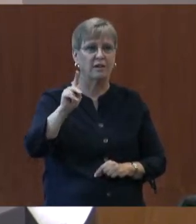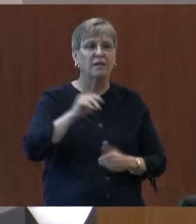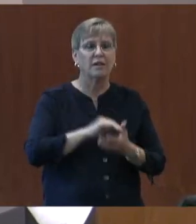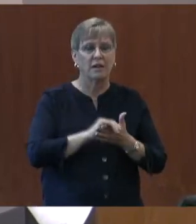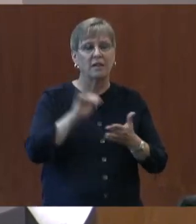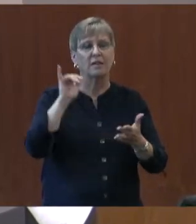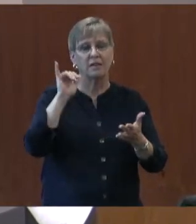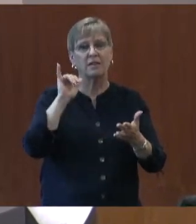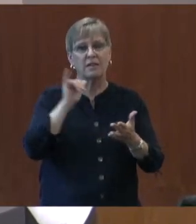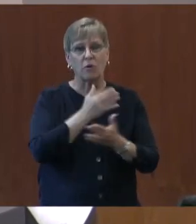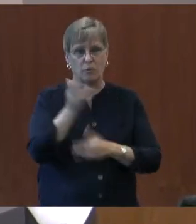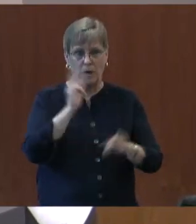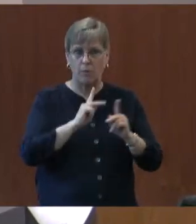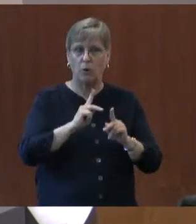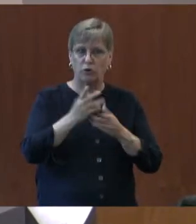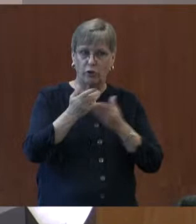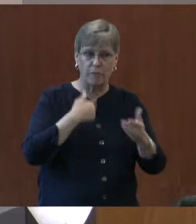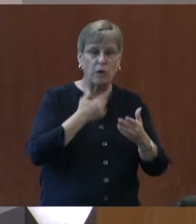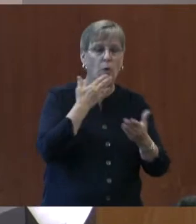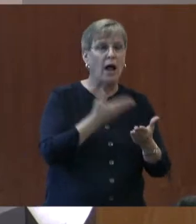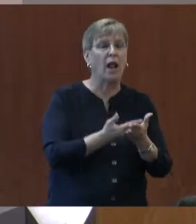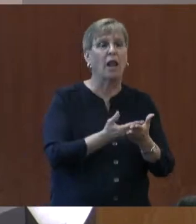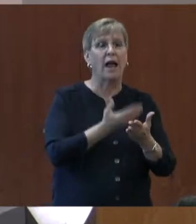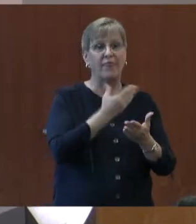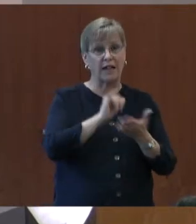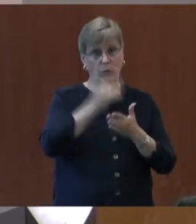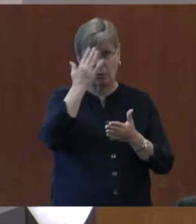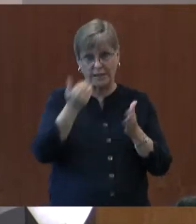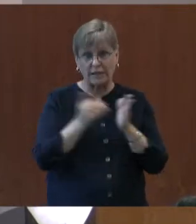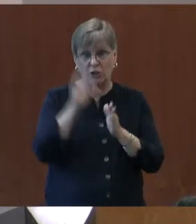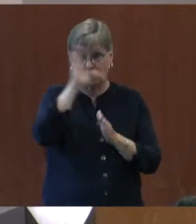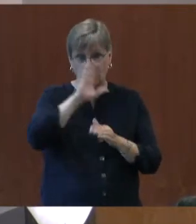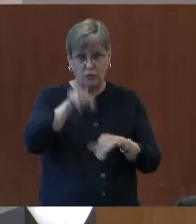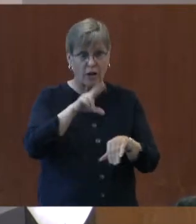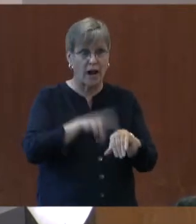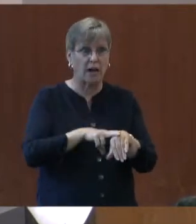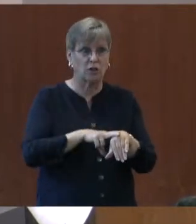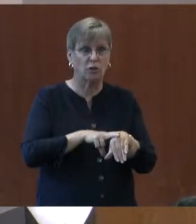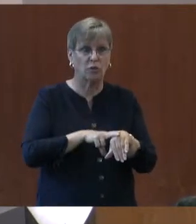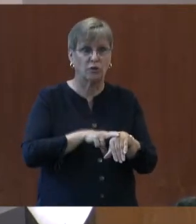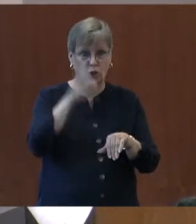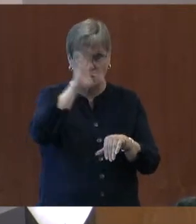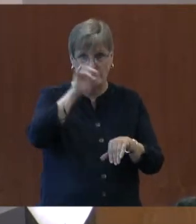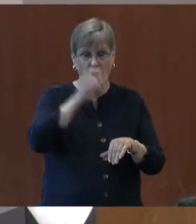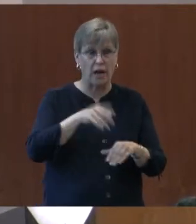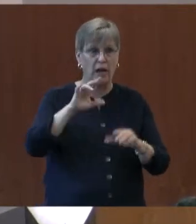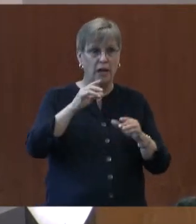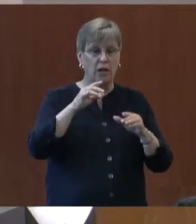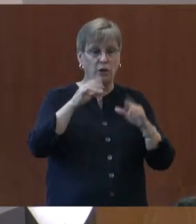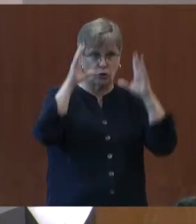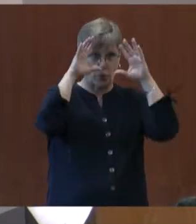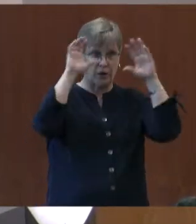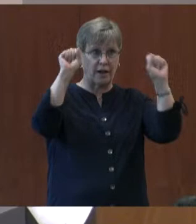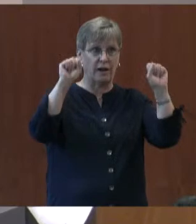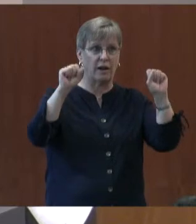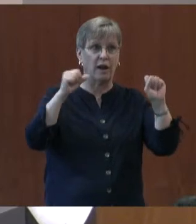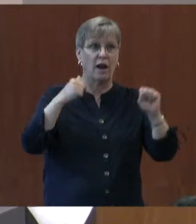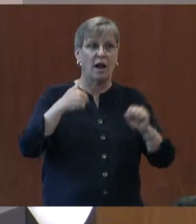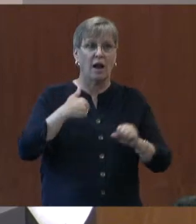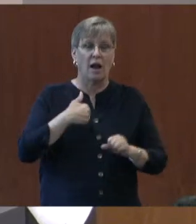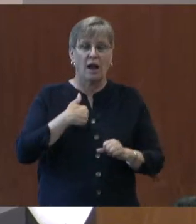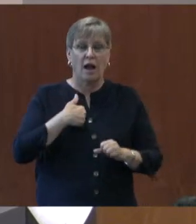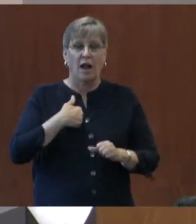national search for a new superintendent. That said, last night my remarks centered on a 4 a.m. prayer